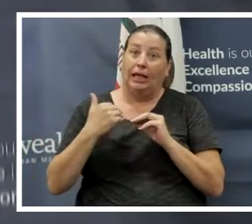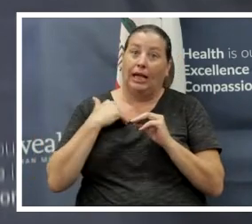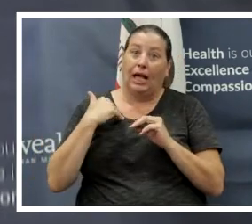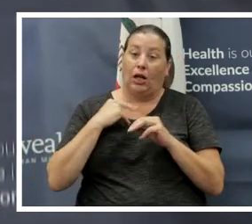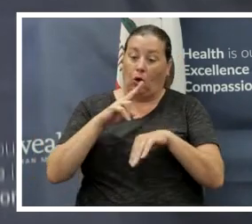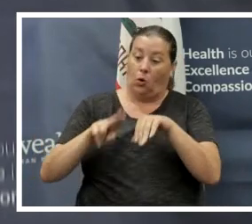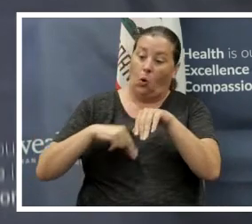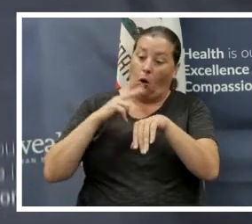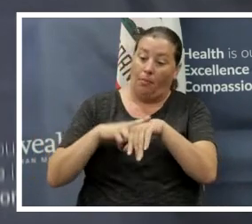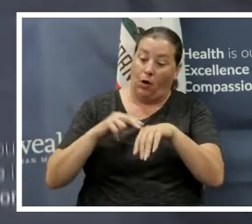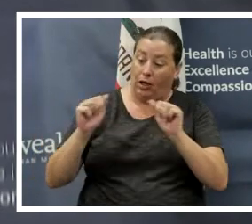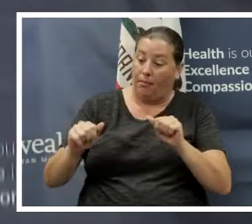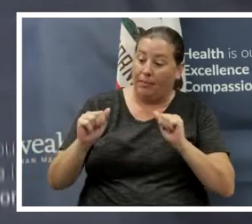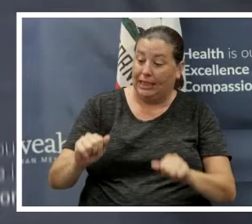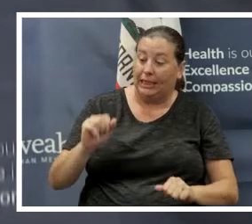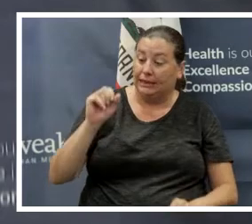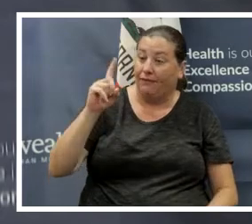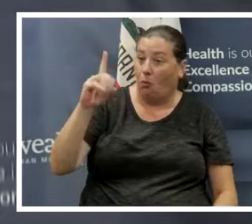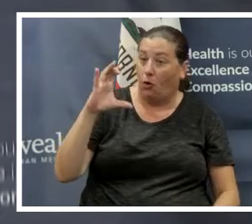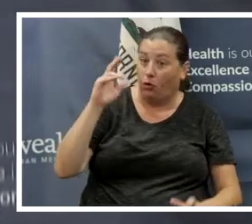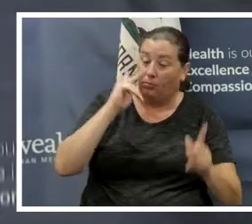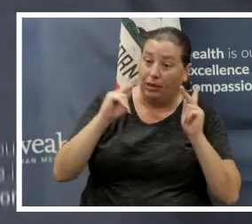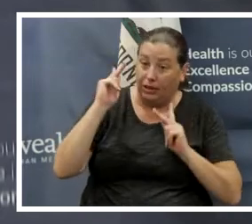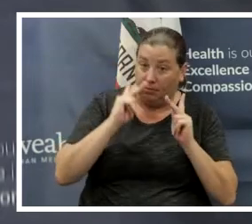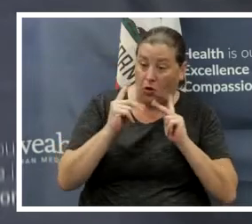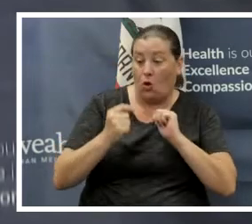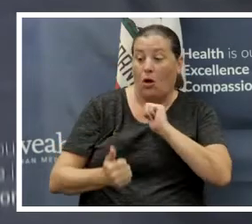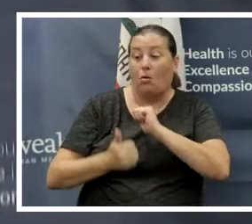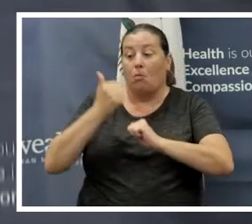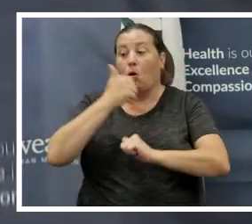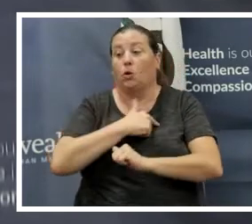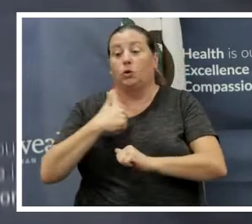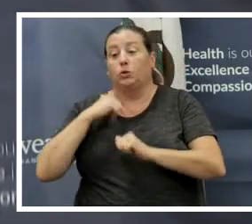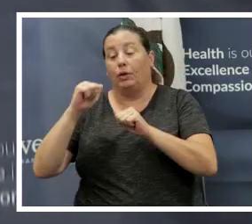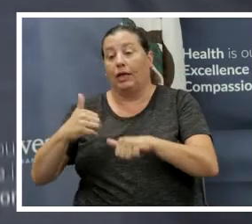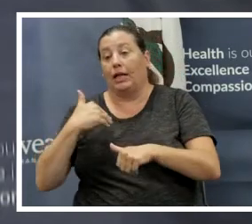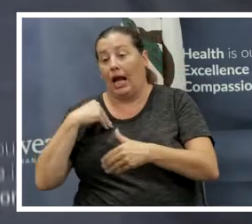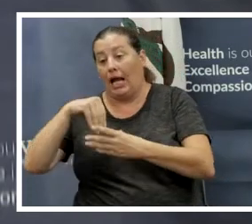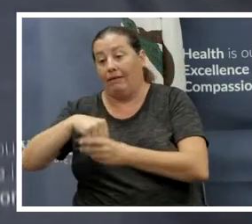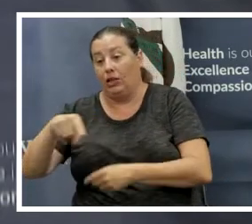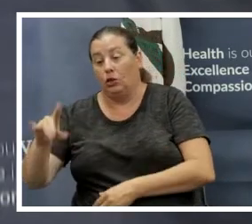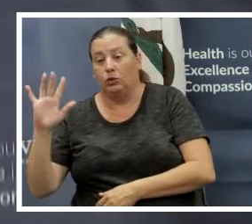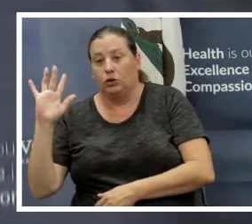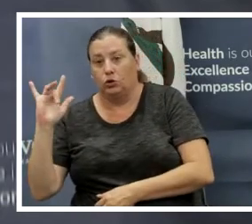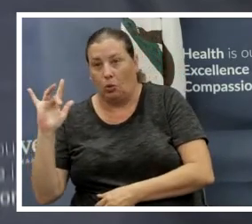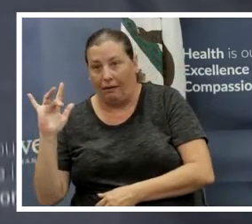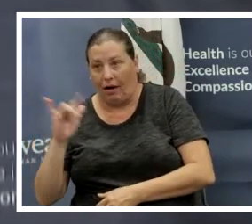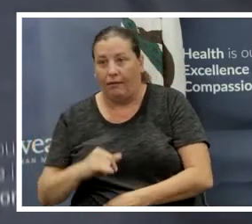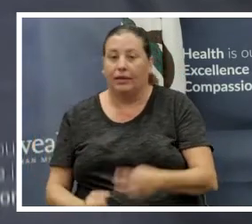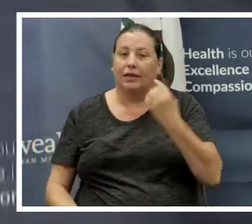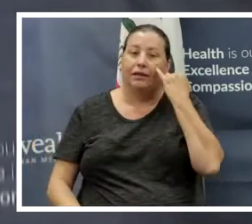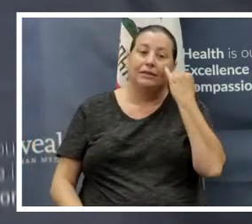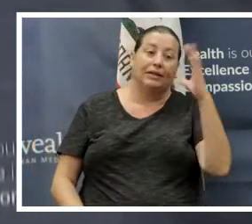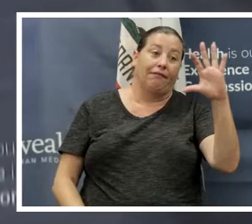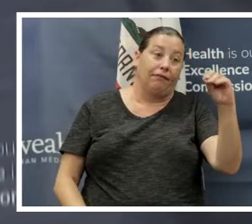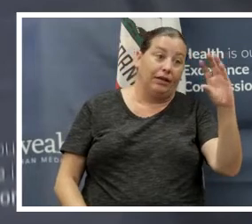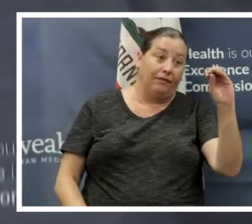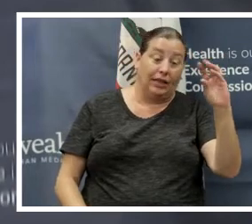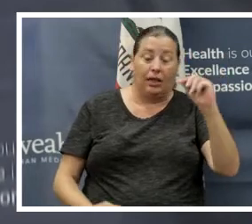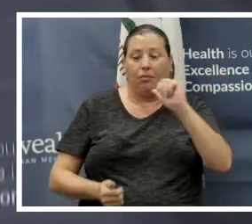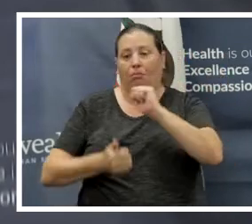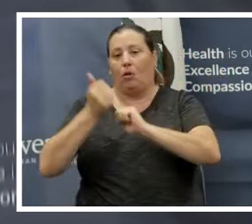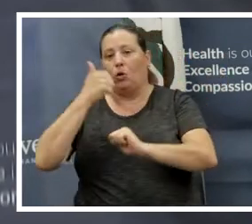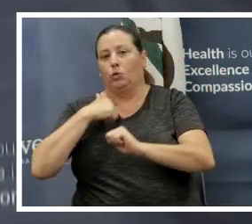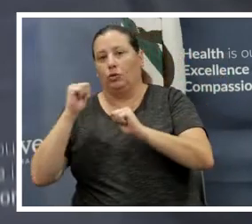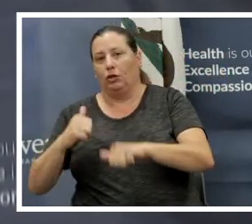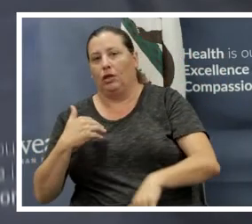of 100 people, the most we could have in there is 25. If it was 50, the most we could have in there was 12. So